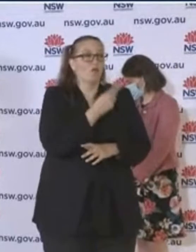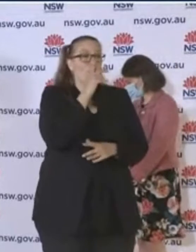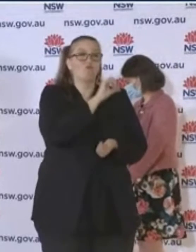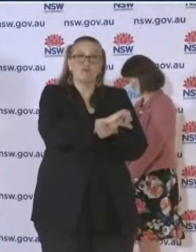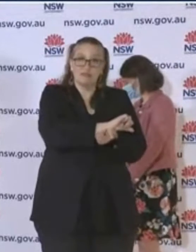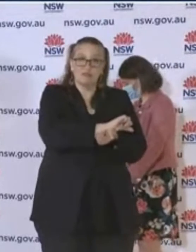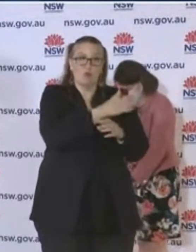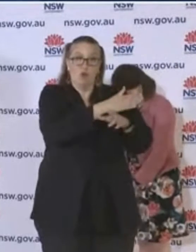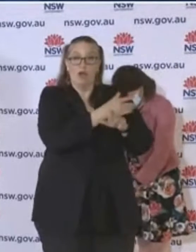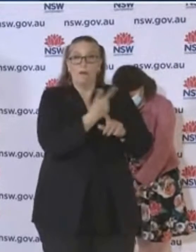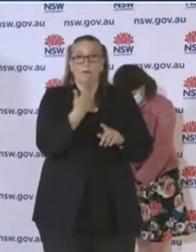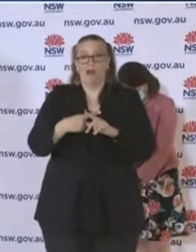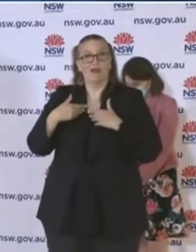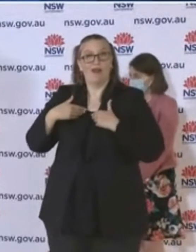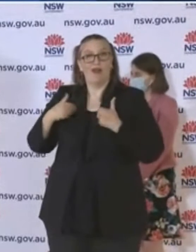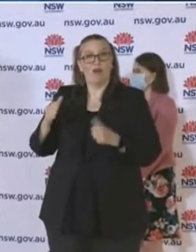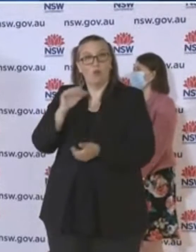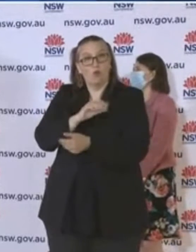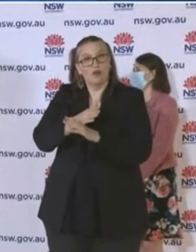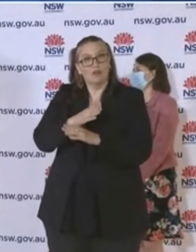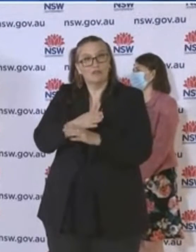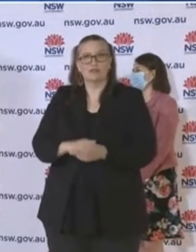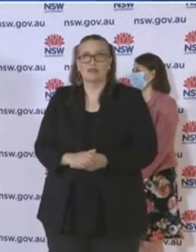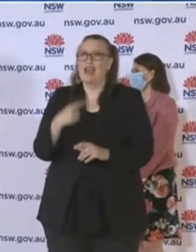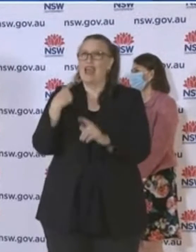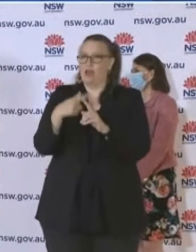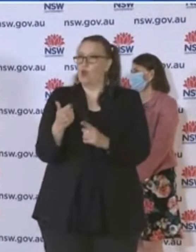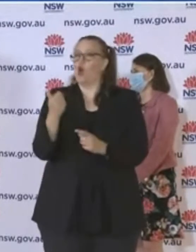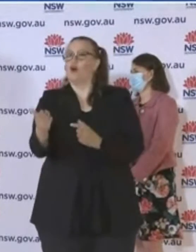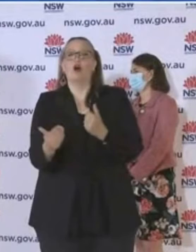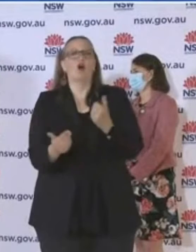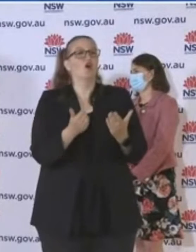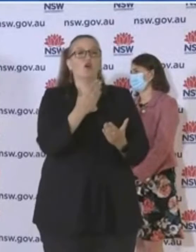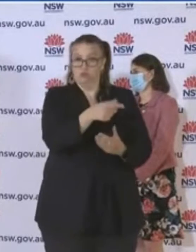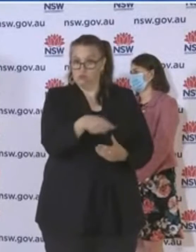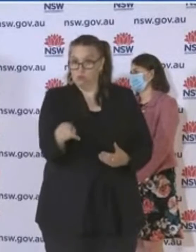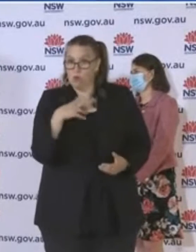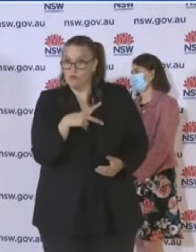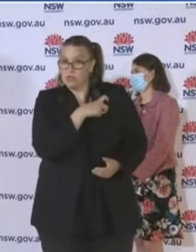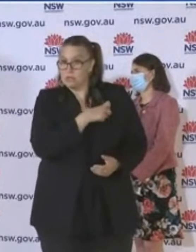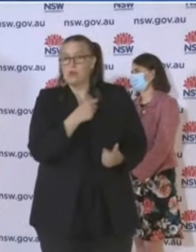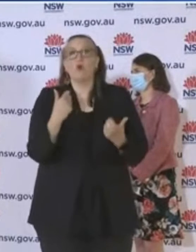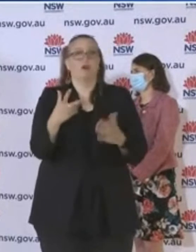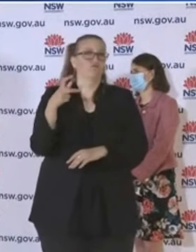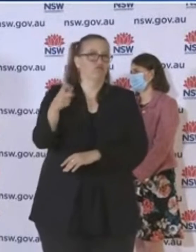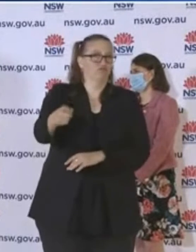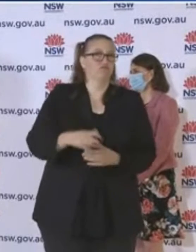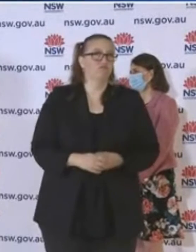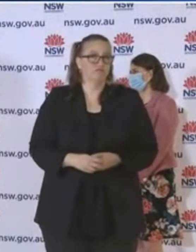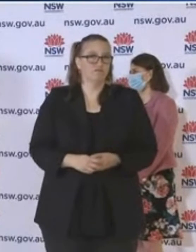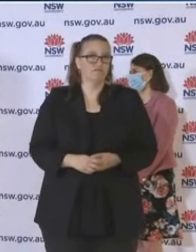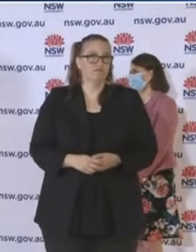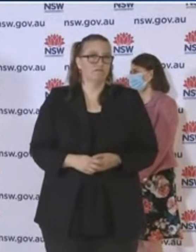people who are working in the prison, as well as offering vaccine to inmates. So, like the rest of the